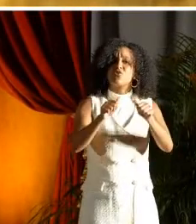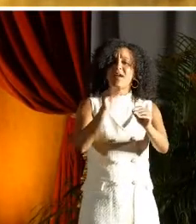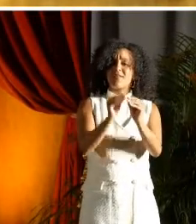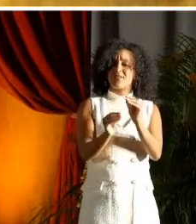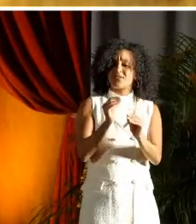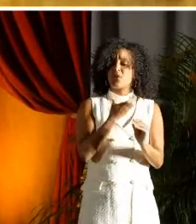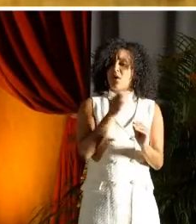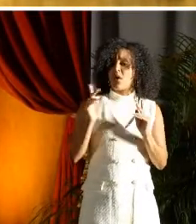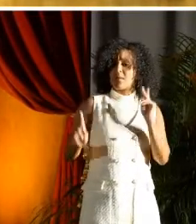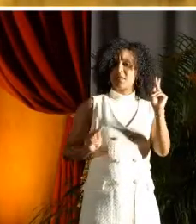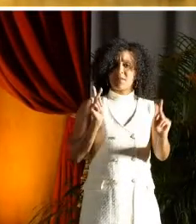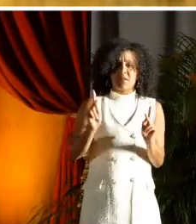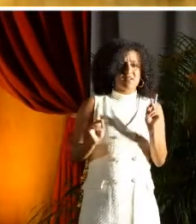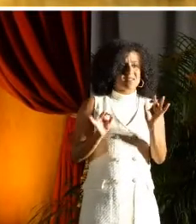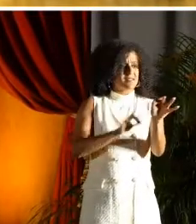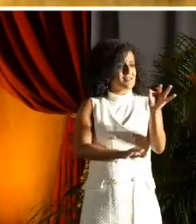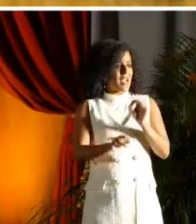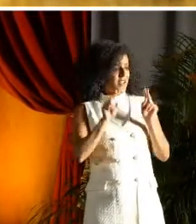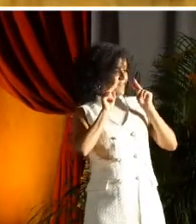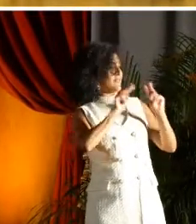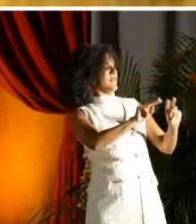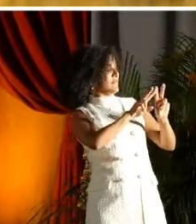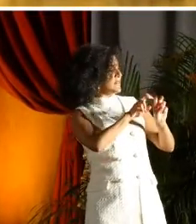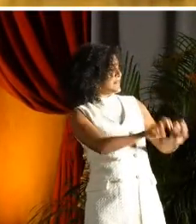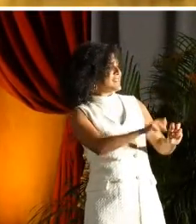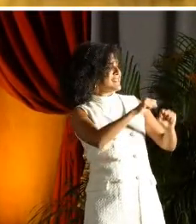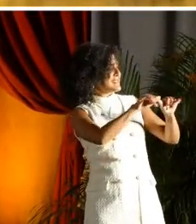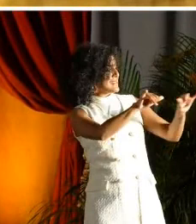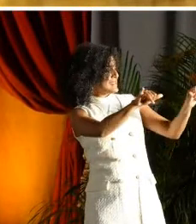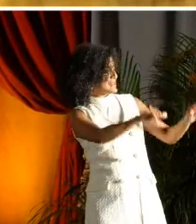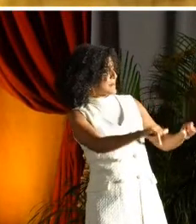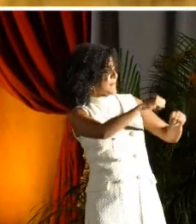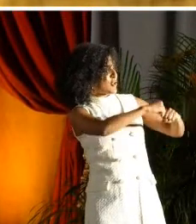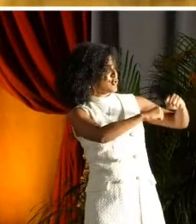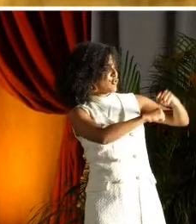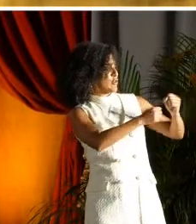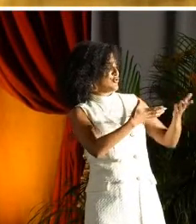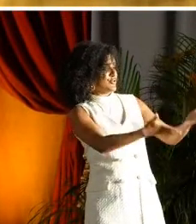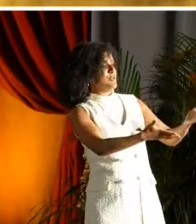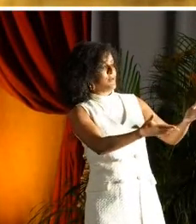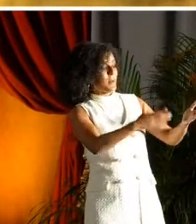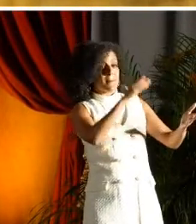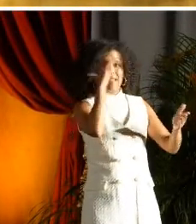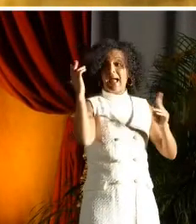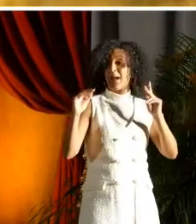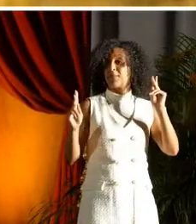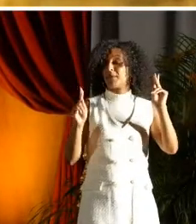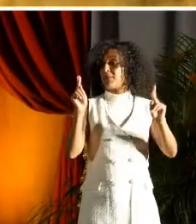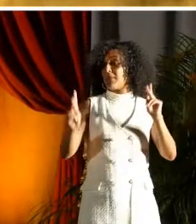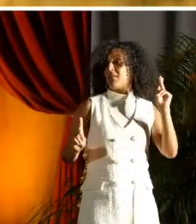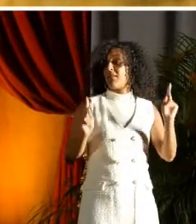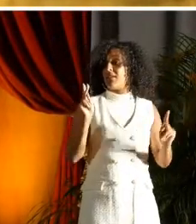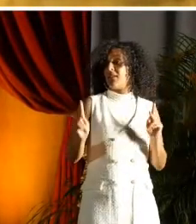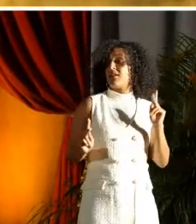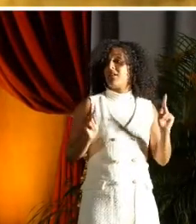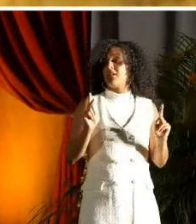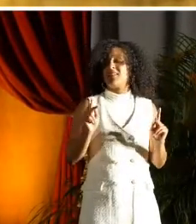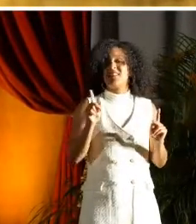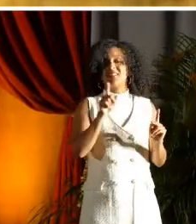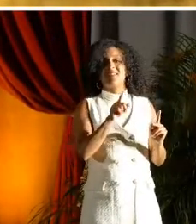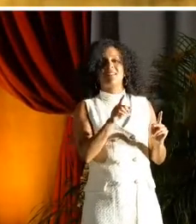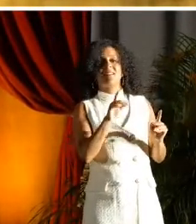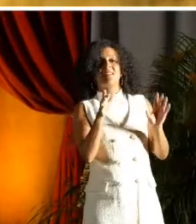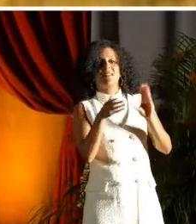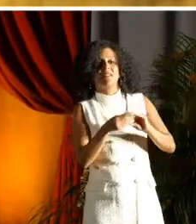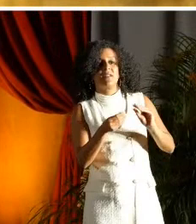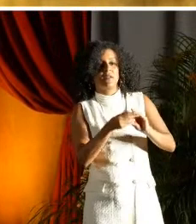our people rather than fixing the structures and the systems. When people say black people are less likely to get a loan from the bank instead of